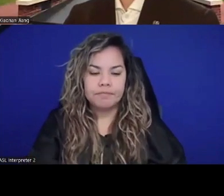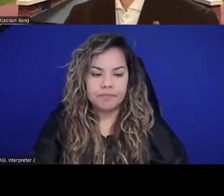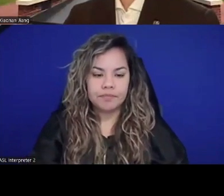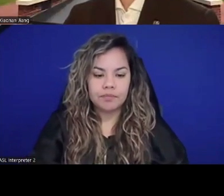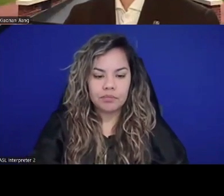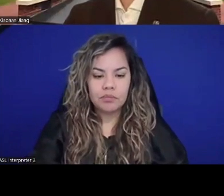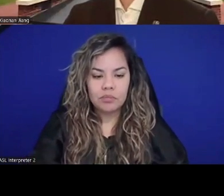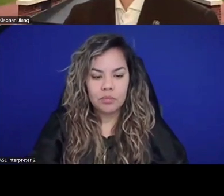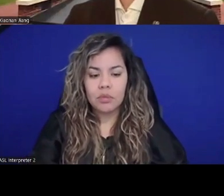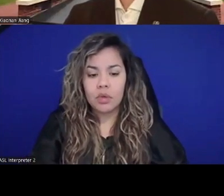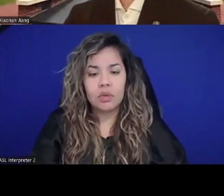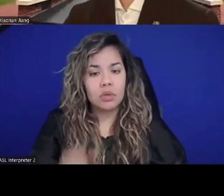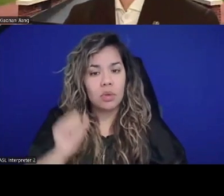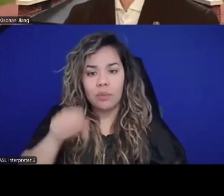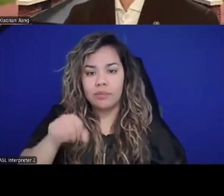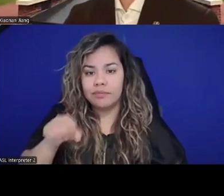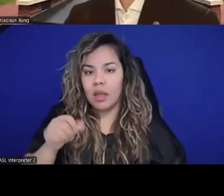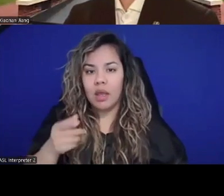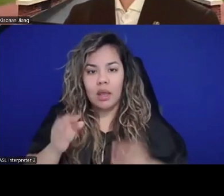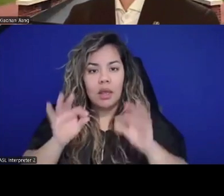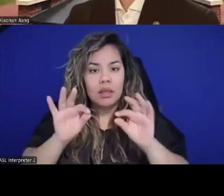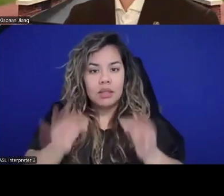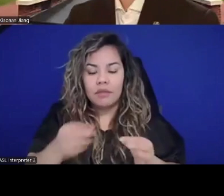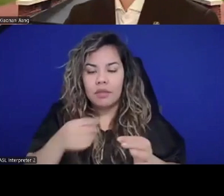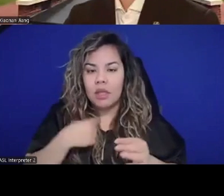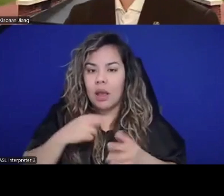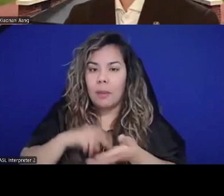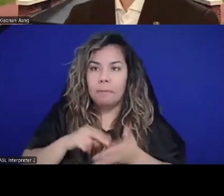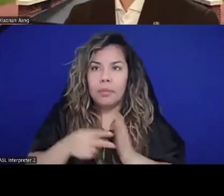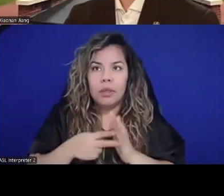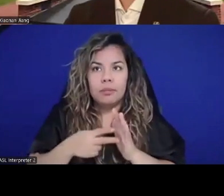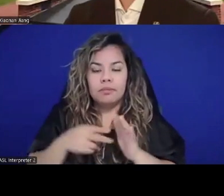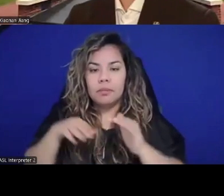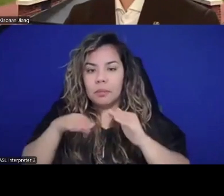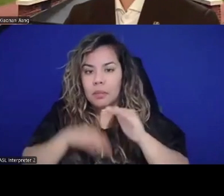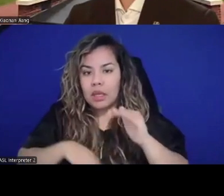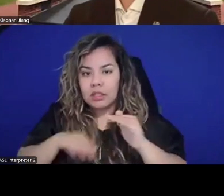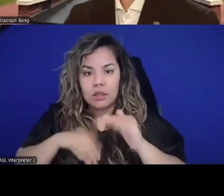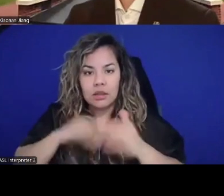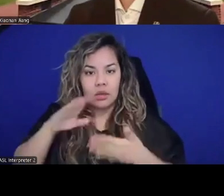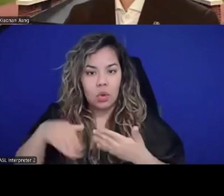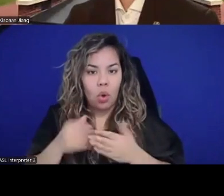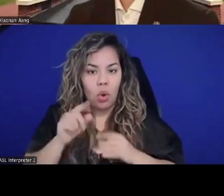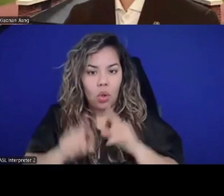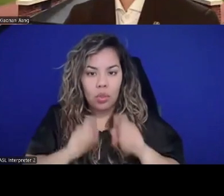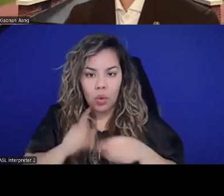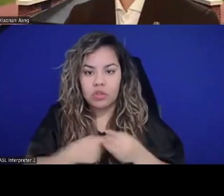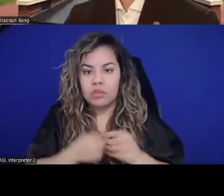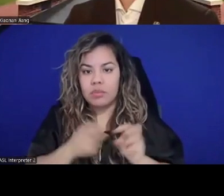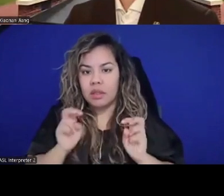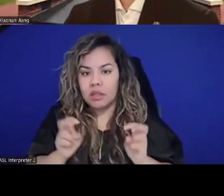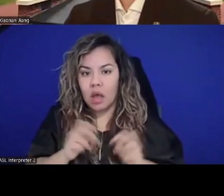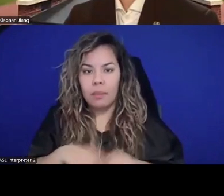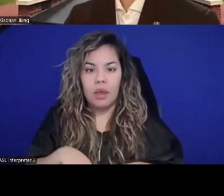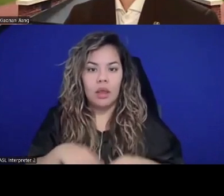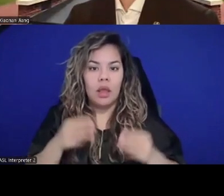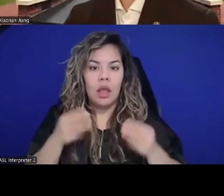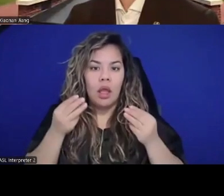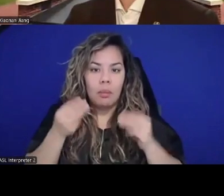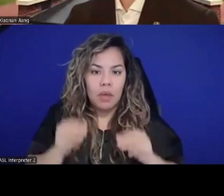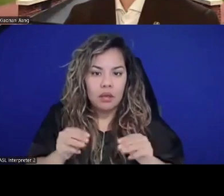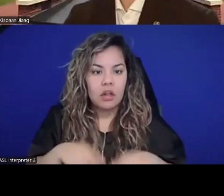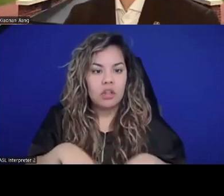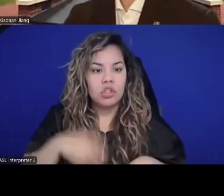So yes, definitely. Basically, we are all the question that is about the topic, methodology, philosophies,